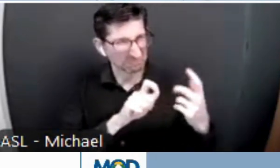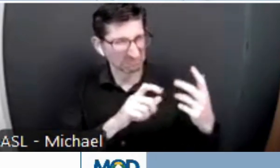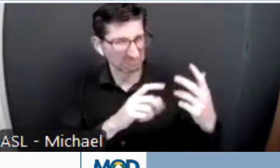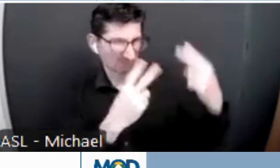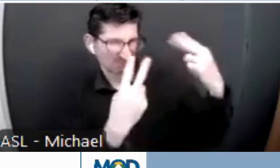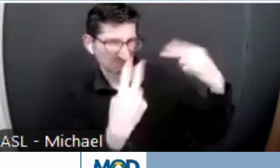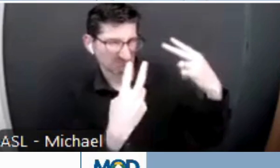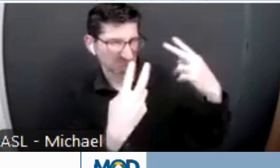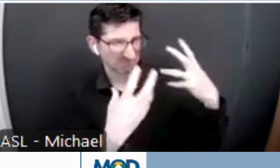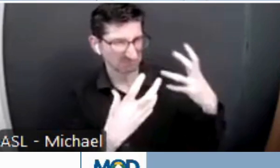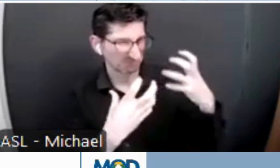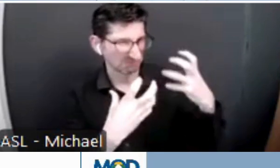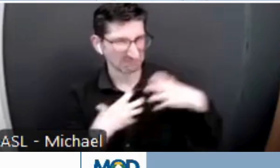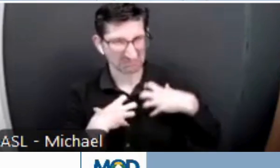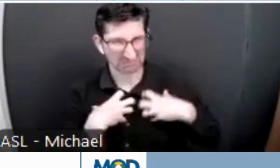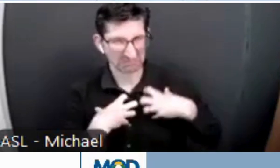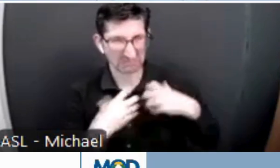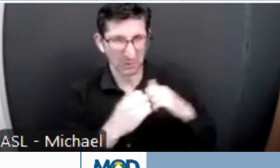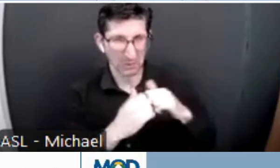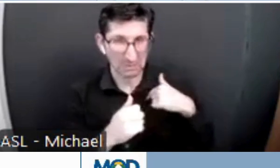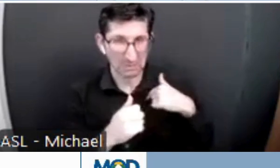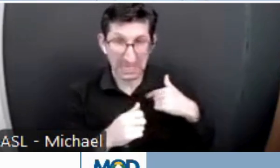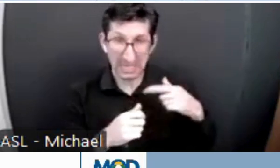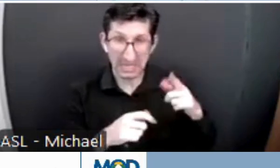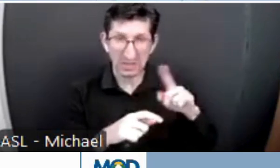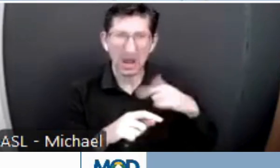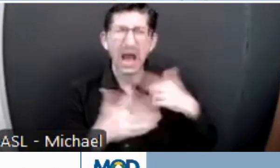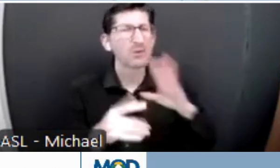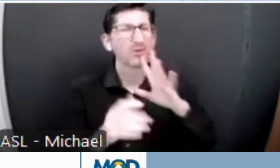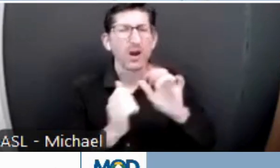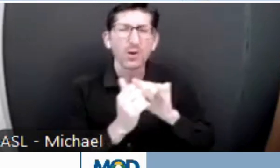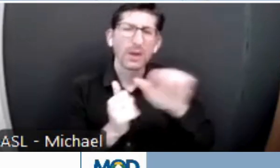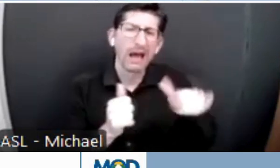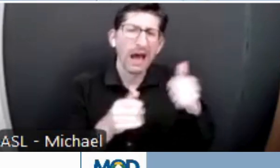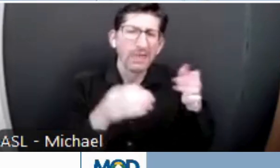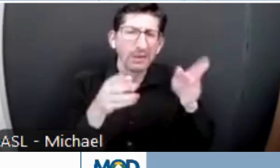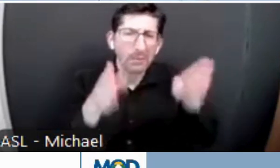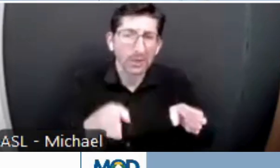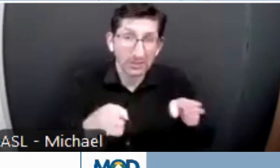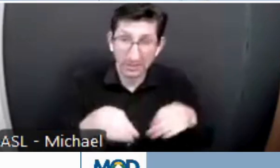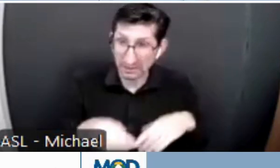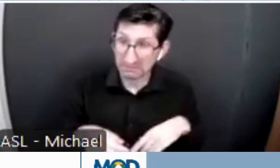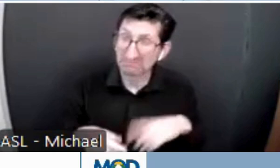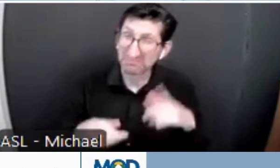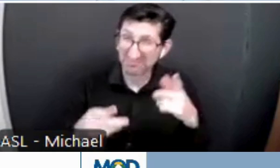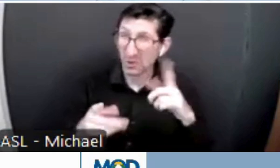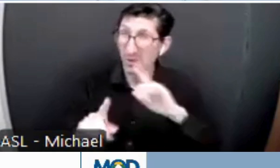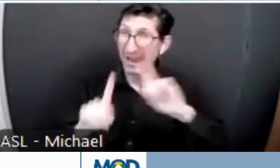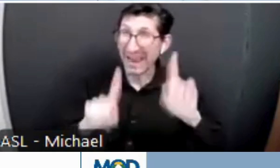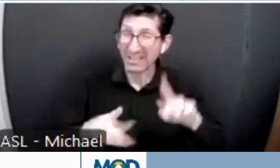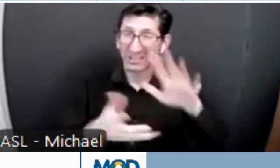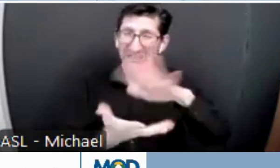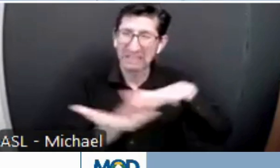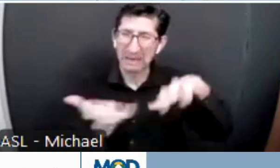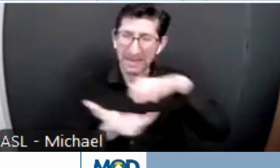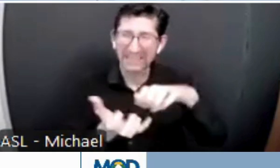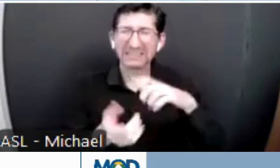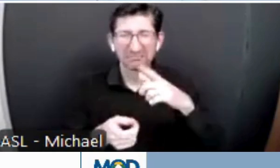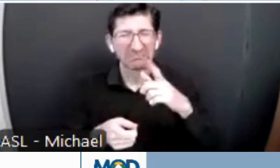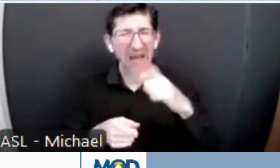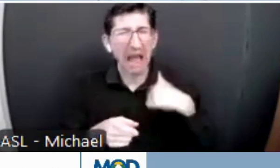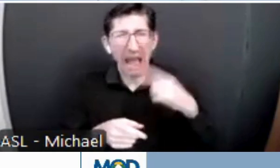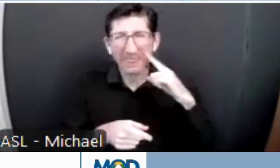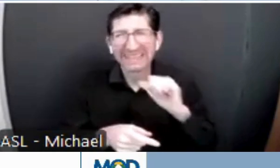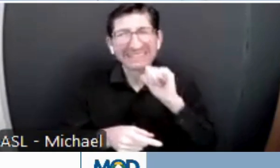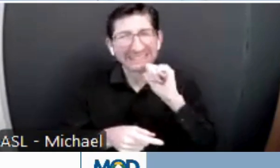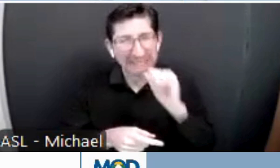We have a little mix, but mostly faces there. So I would agree, probably